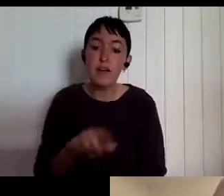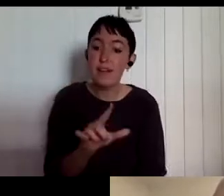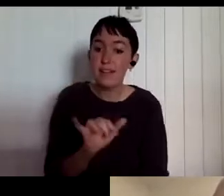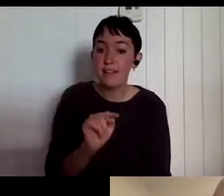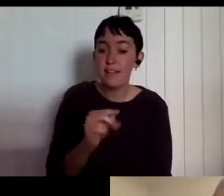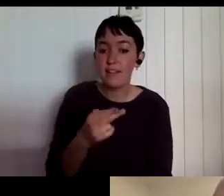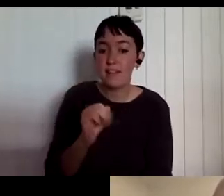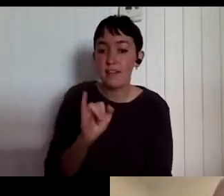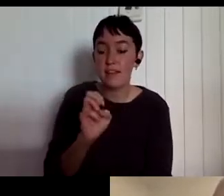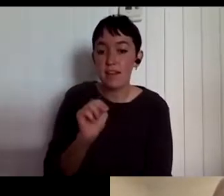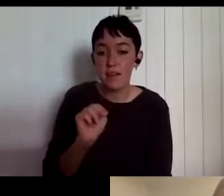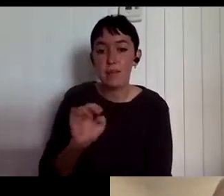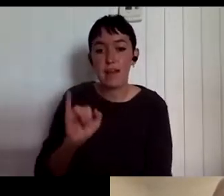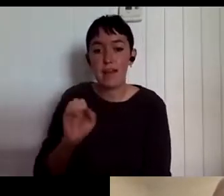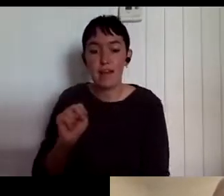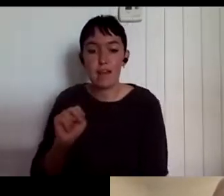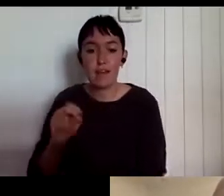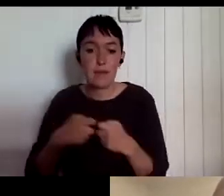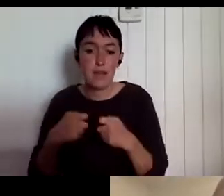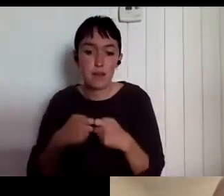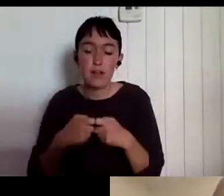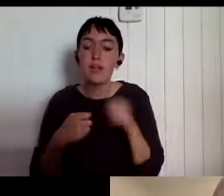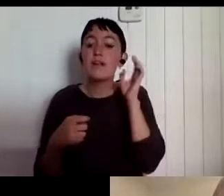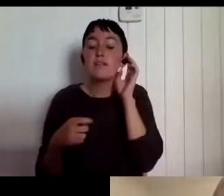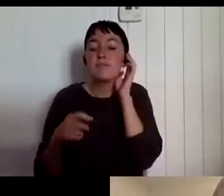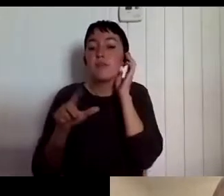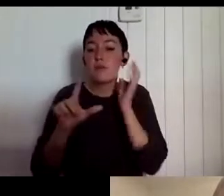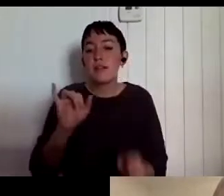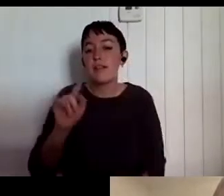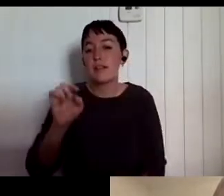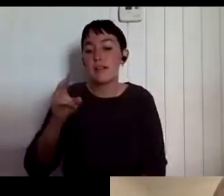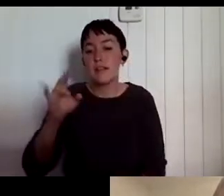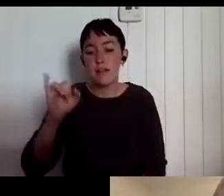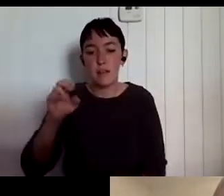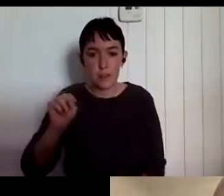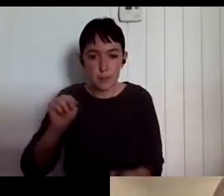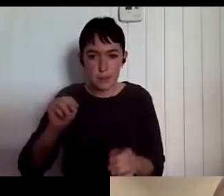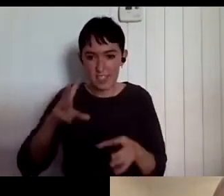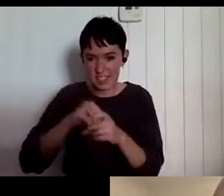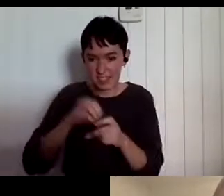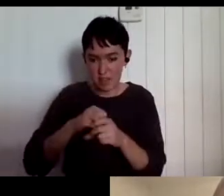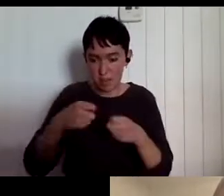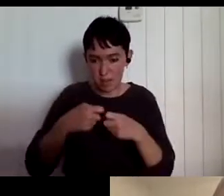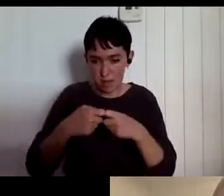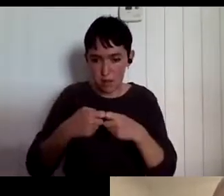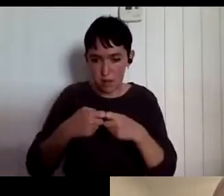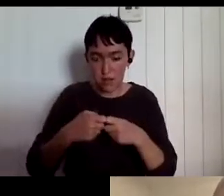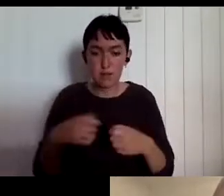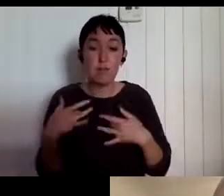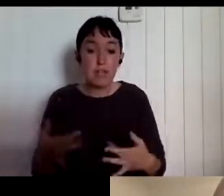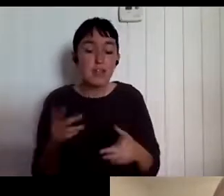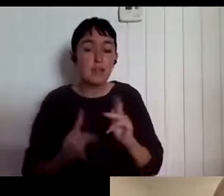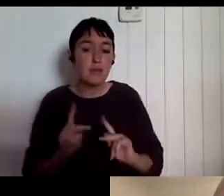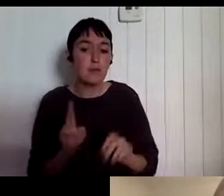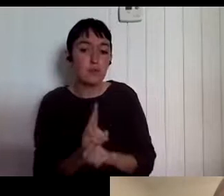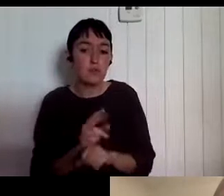discussed, the way that essentially you store charge is you're putting lithium inside a structure, right? So traditionally people use graphite, which is, you can imagine like a